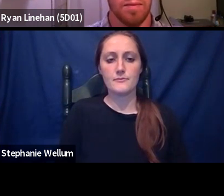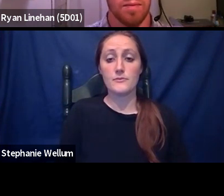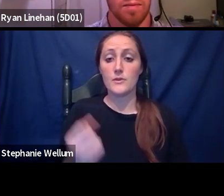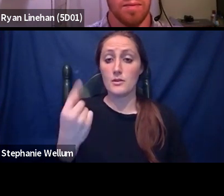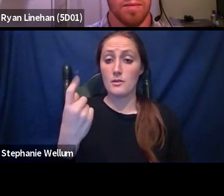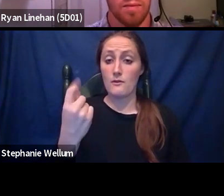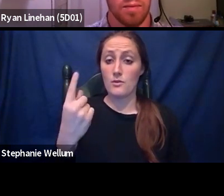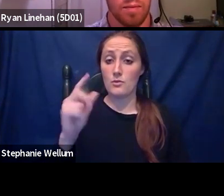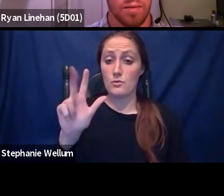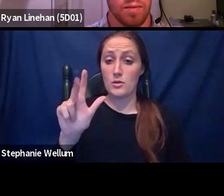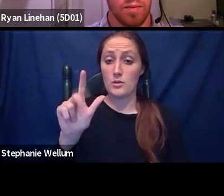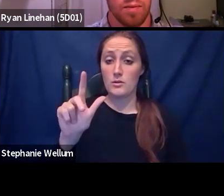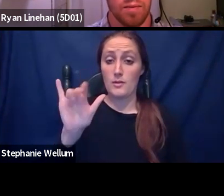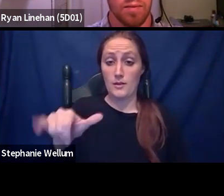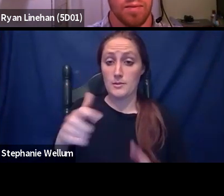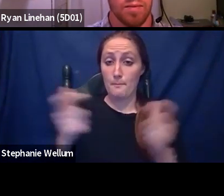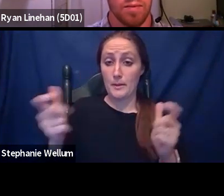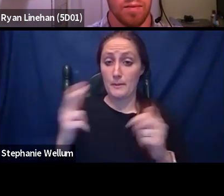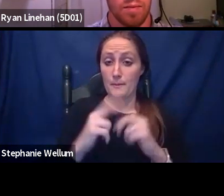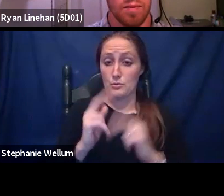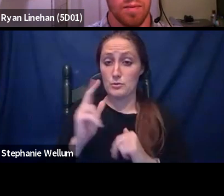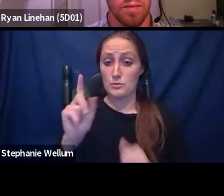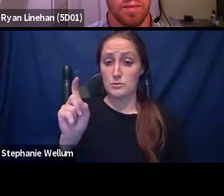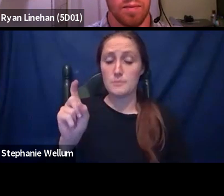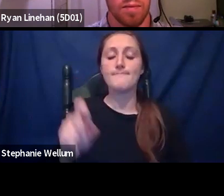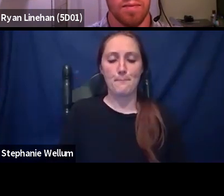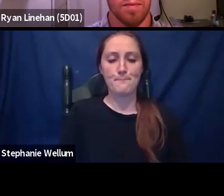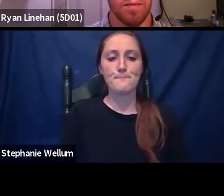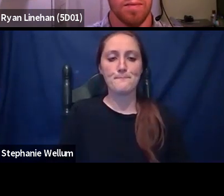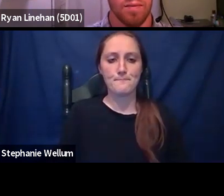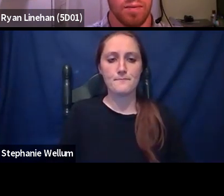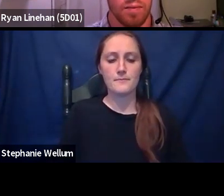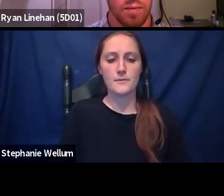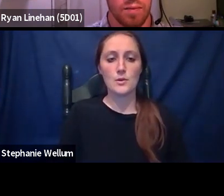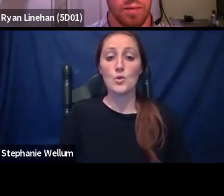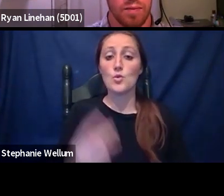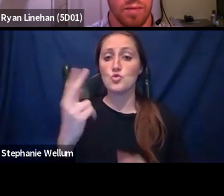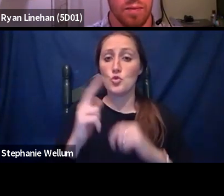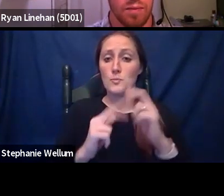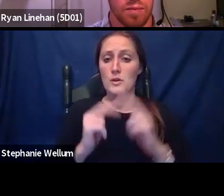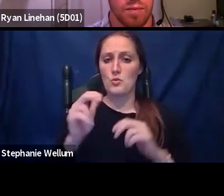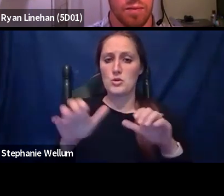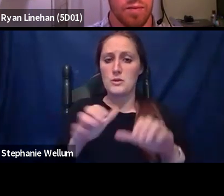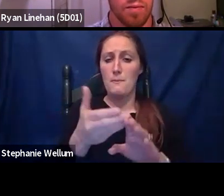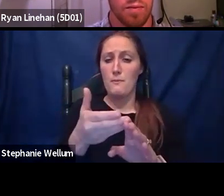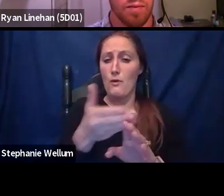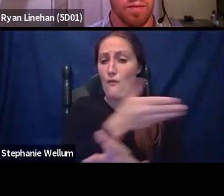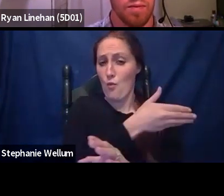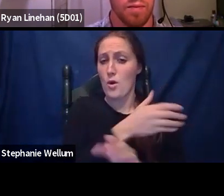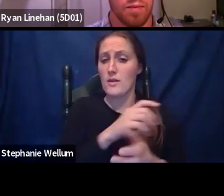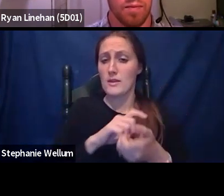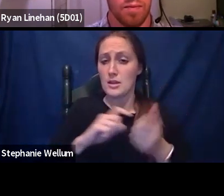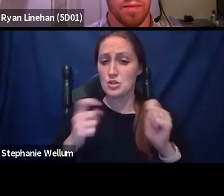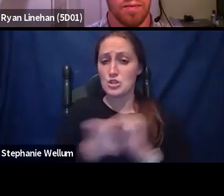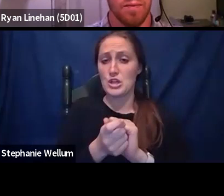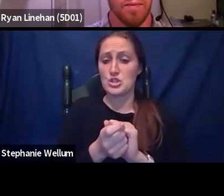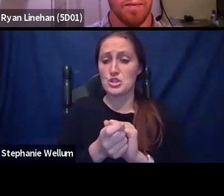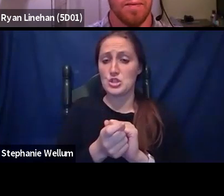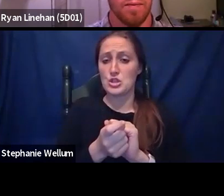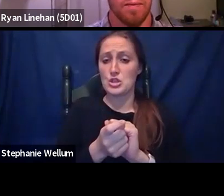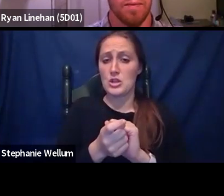(1123) is one of the larger buildings. Yeah. And those two buildings were done before they changed the regulations. That's